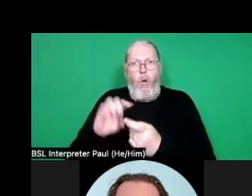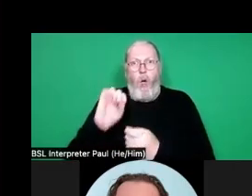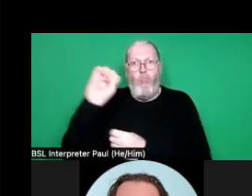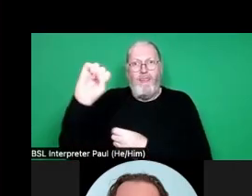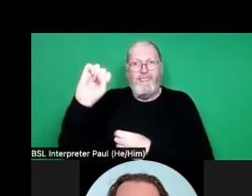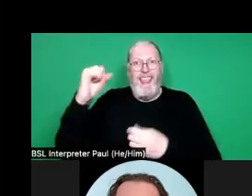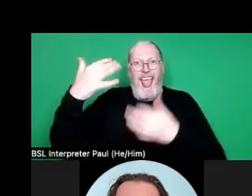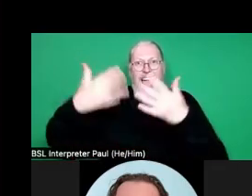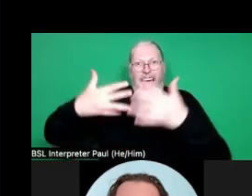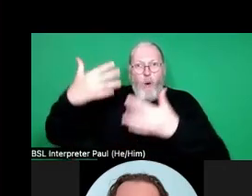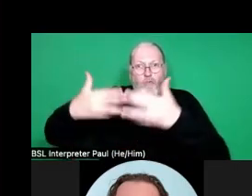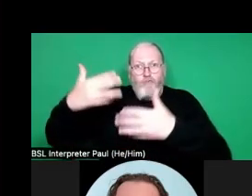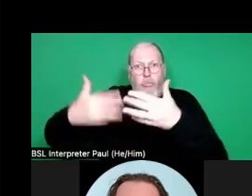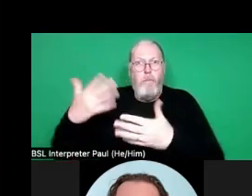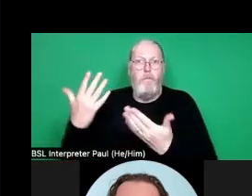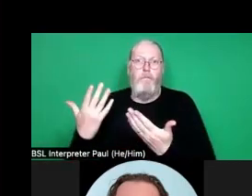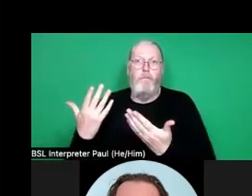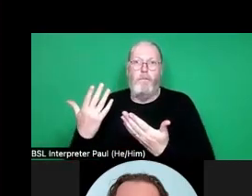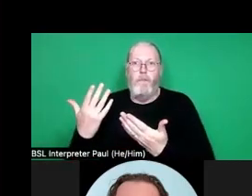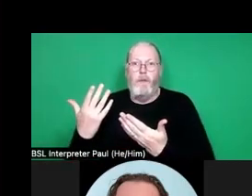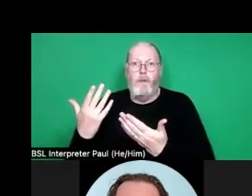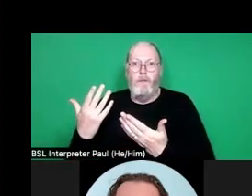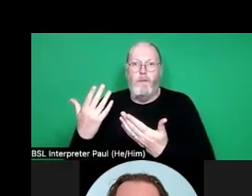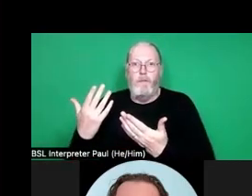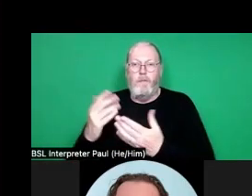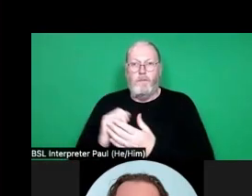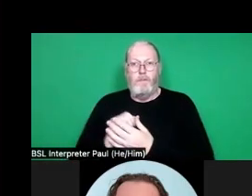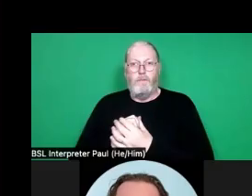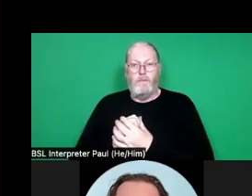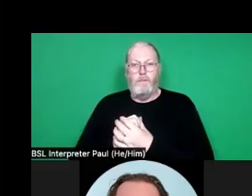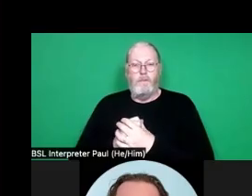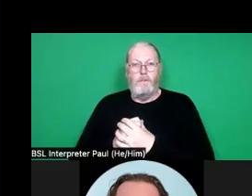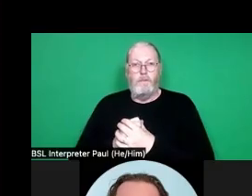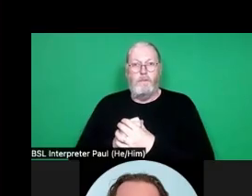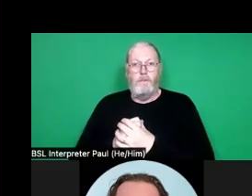have the right way. Even though in the end,